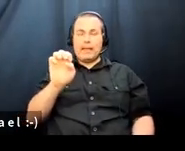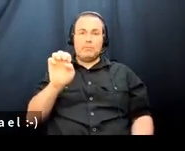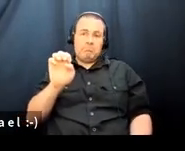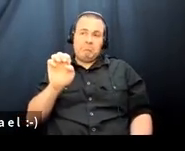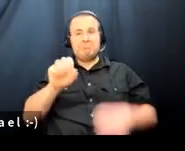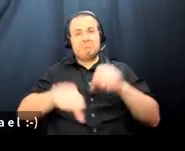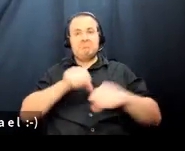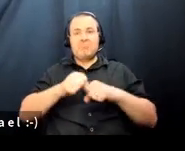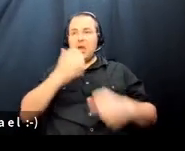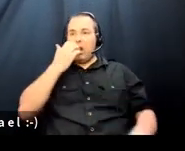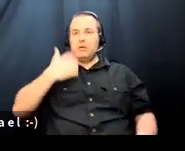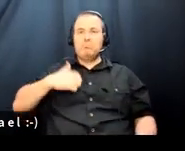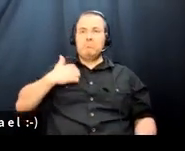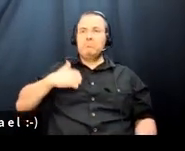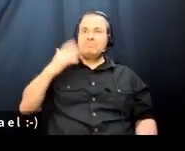want to test that, but